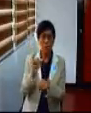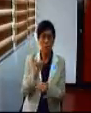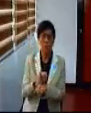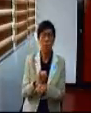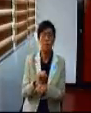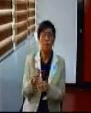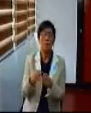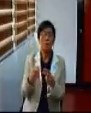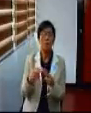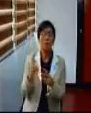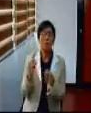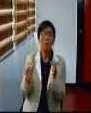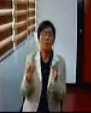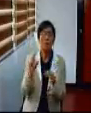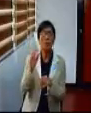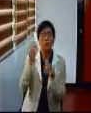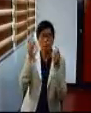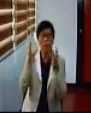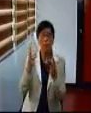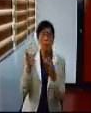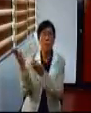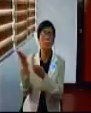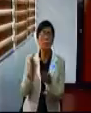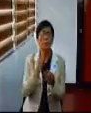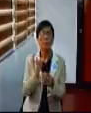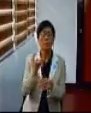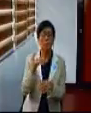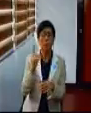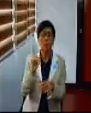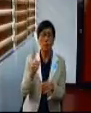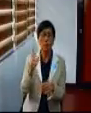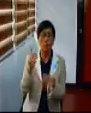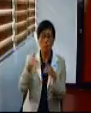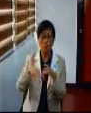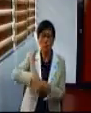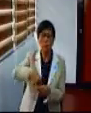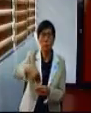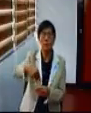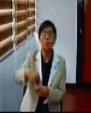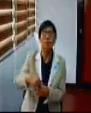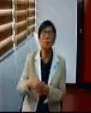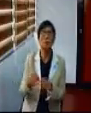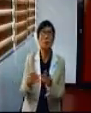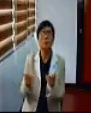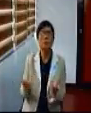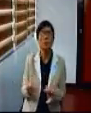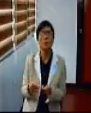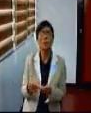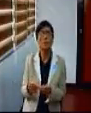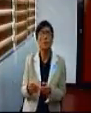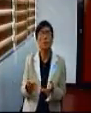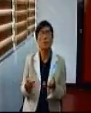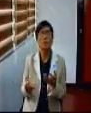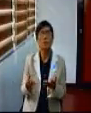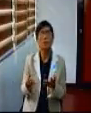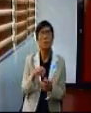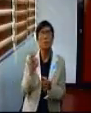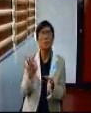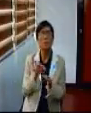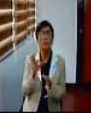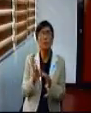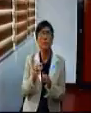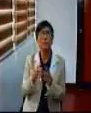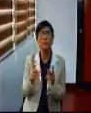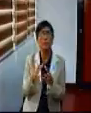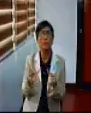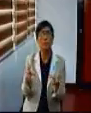the harm has been brought by somebody from outside of the jurisdiction. That seems to me to fit very well within the mandate